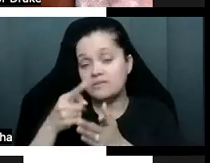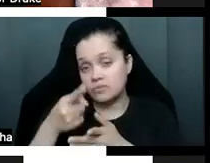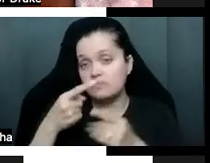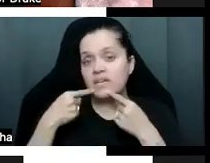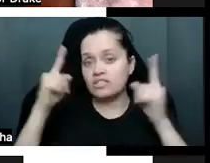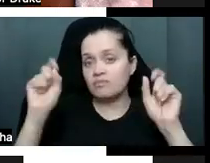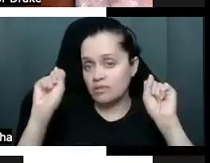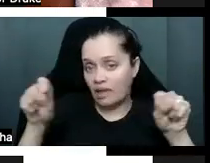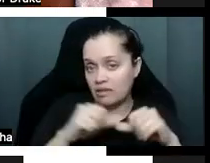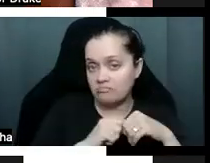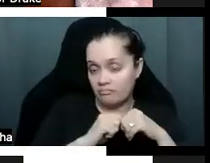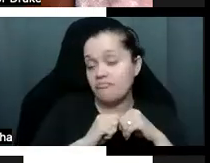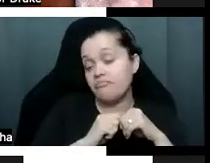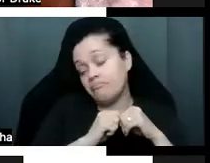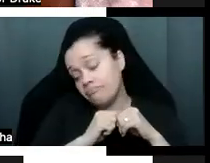achievable.